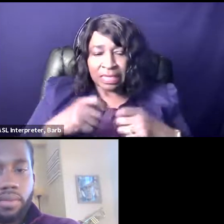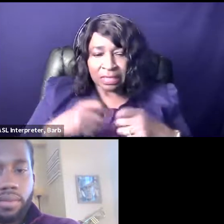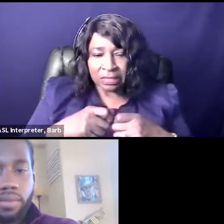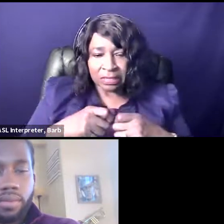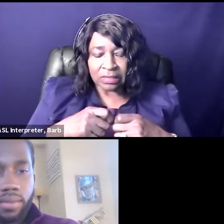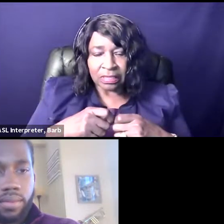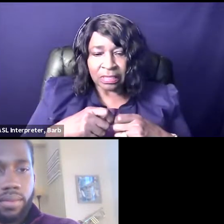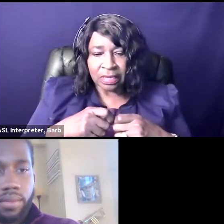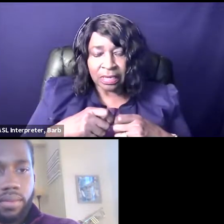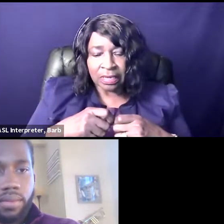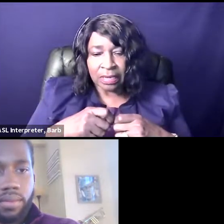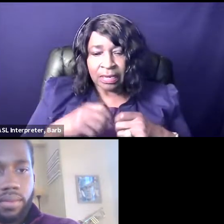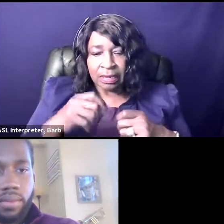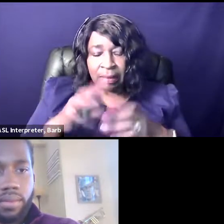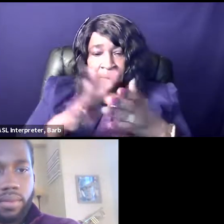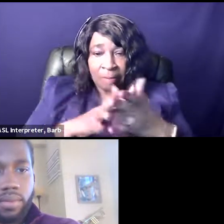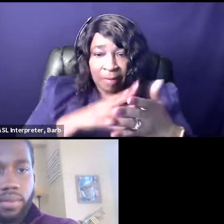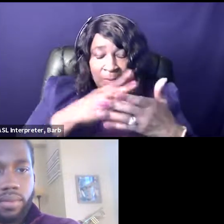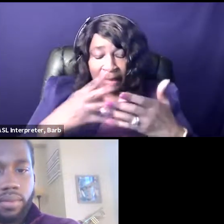because that's when you see the